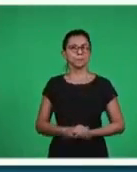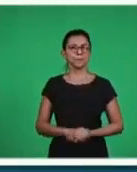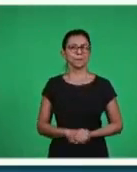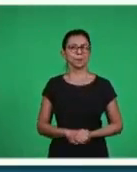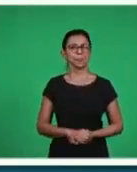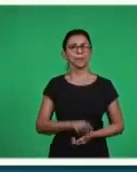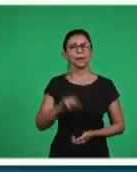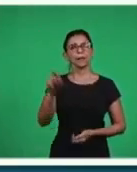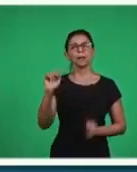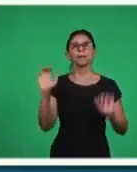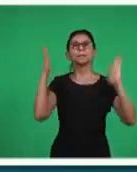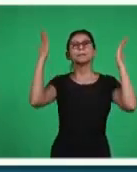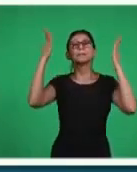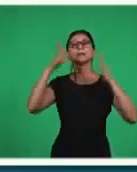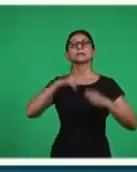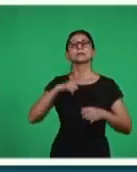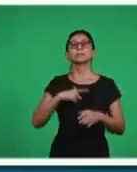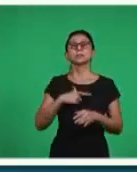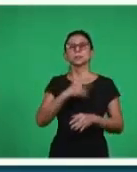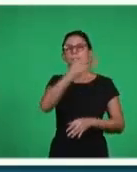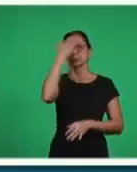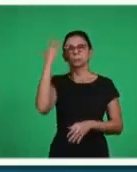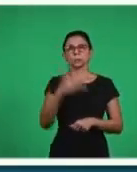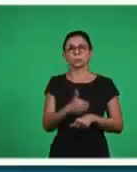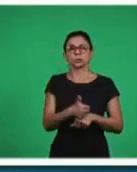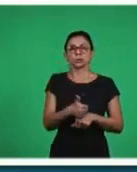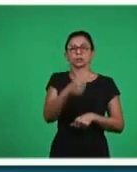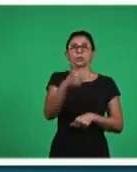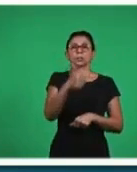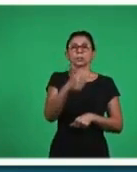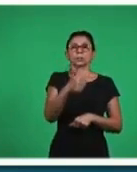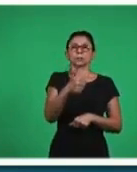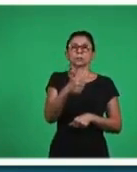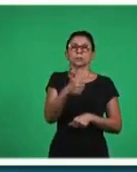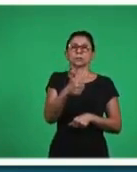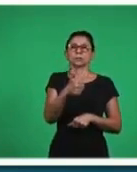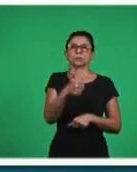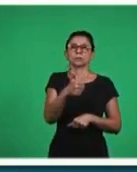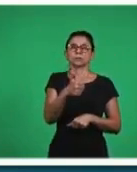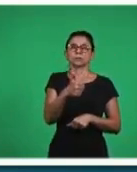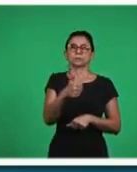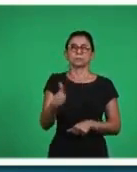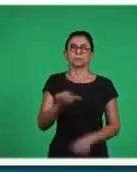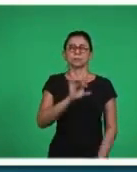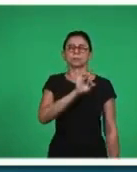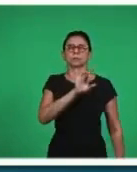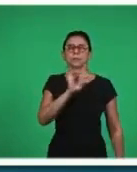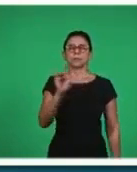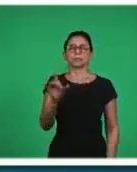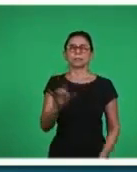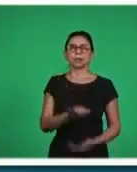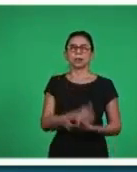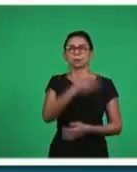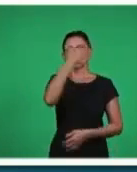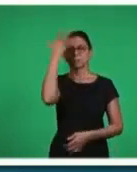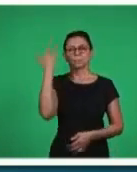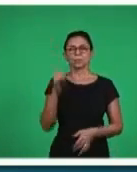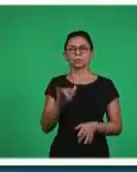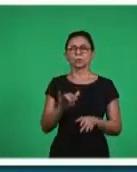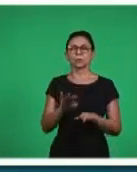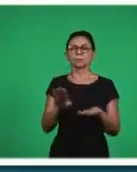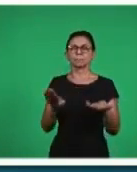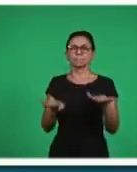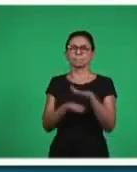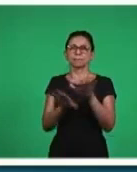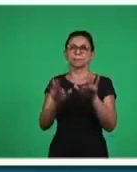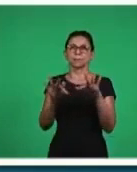it speaks about what happened, that feast, the most worthy and the least worthy. The place of the least worthy is the